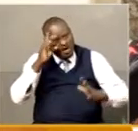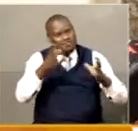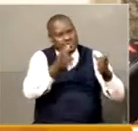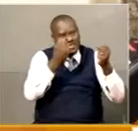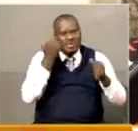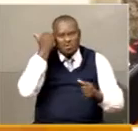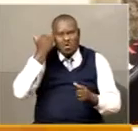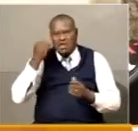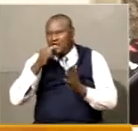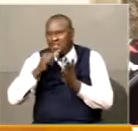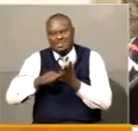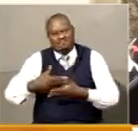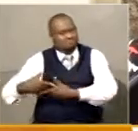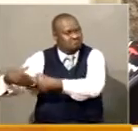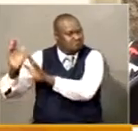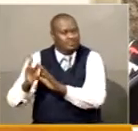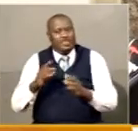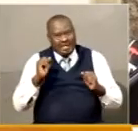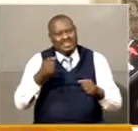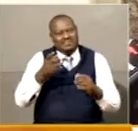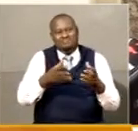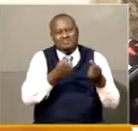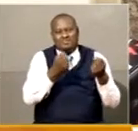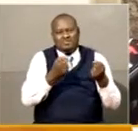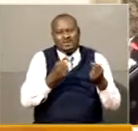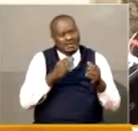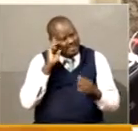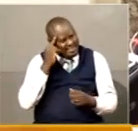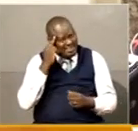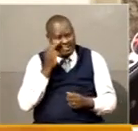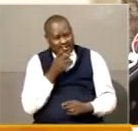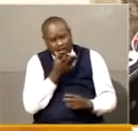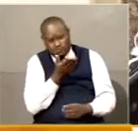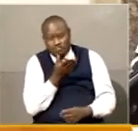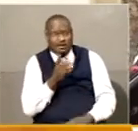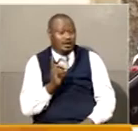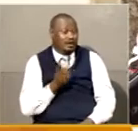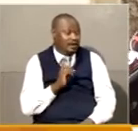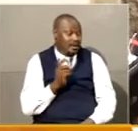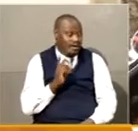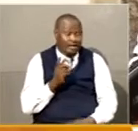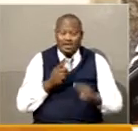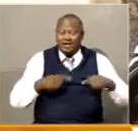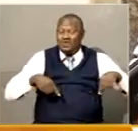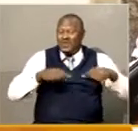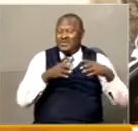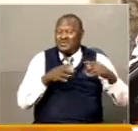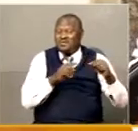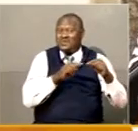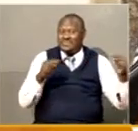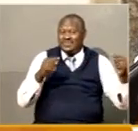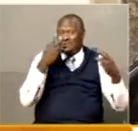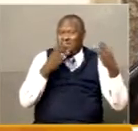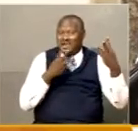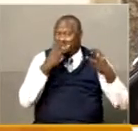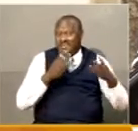to custody, suspecting you to be mad. This is very risky for us who are in the opposition, because